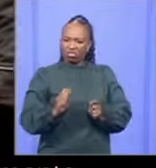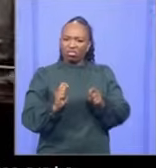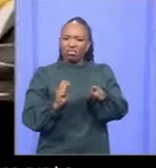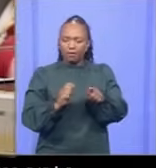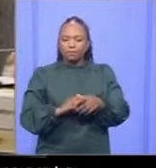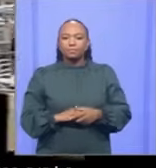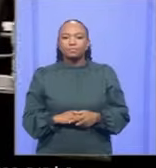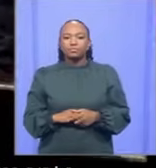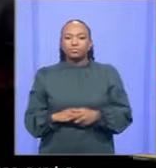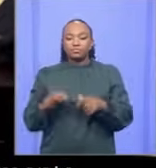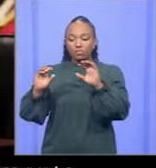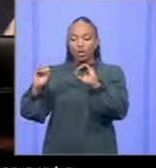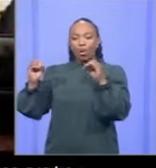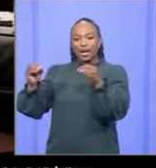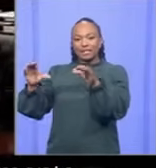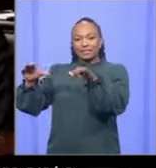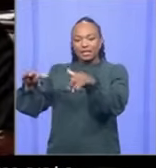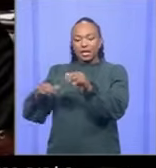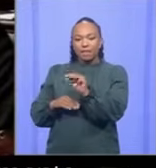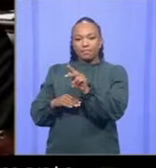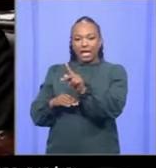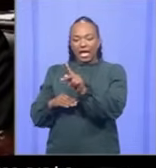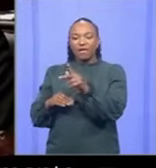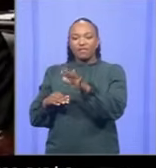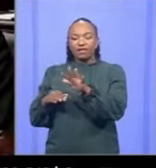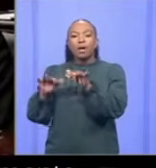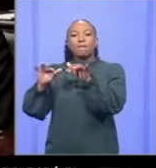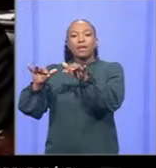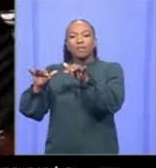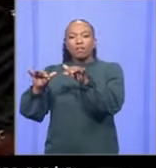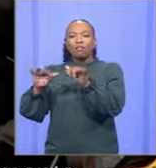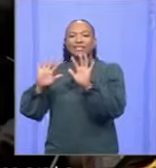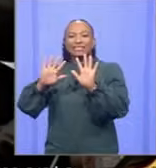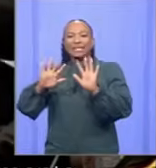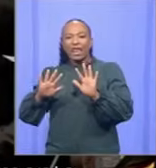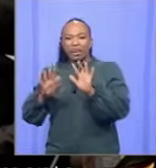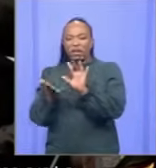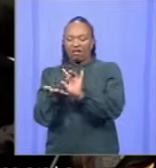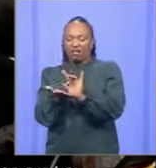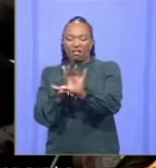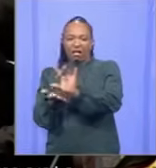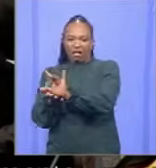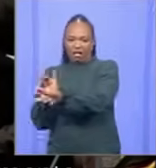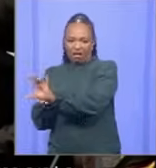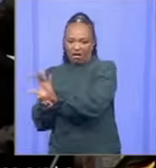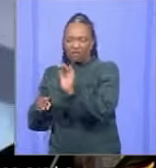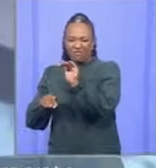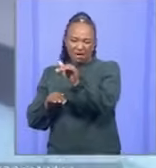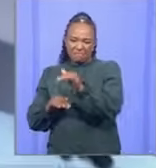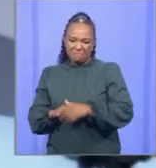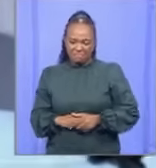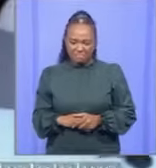Mokgatlo wa Umkhonto weSizwe o rakile maloko a ona a go feta a 10 parlamenteng.